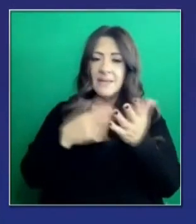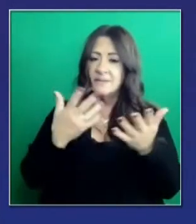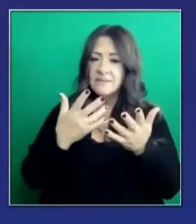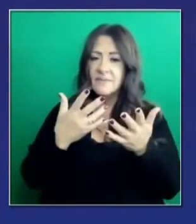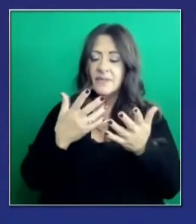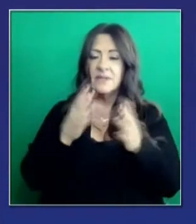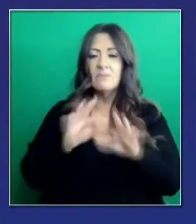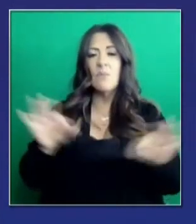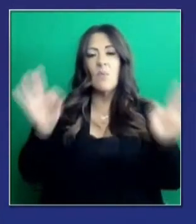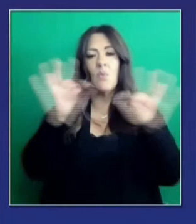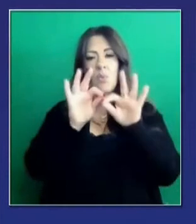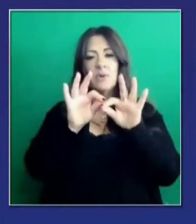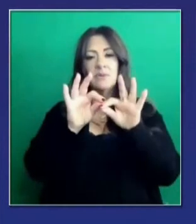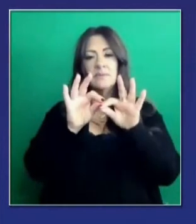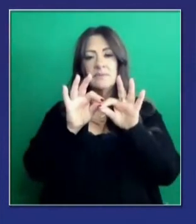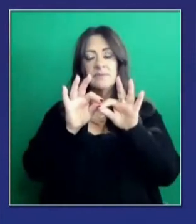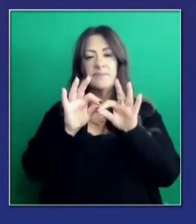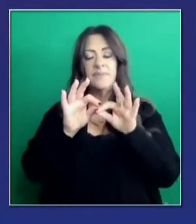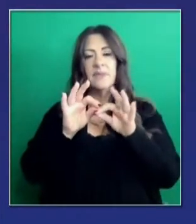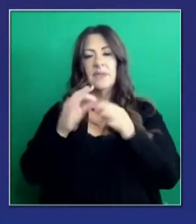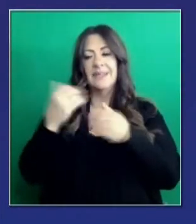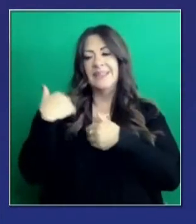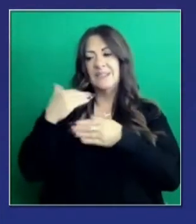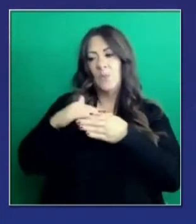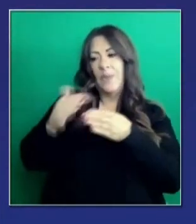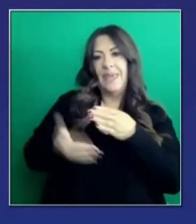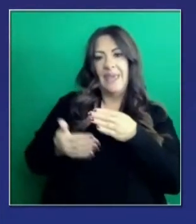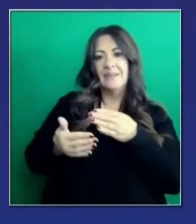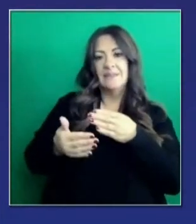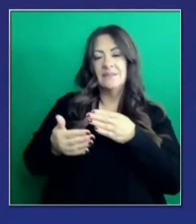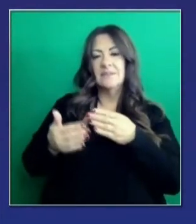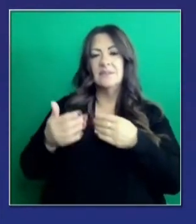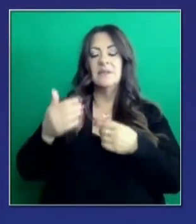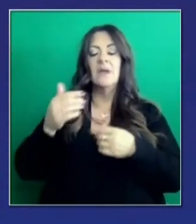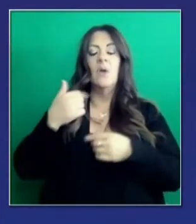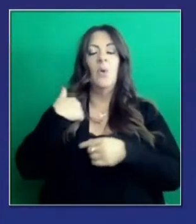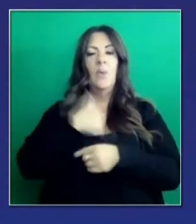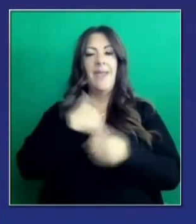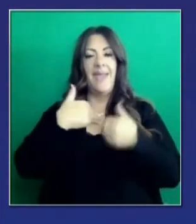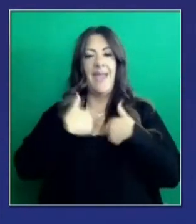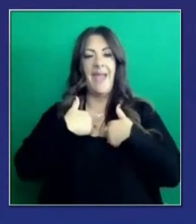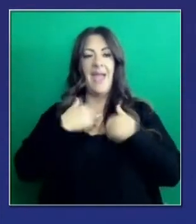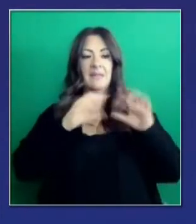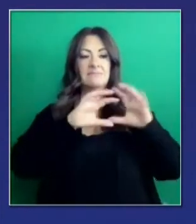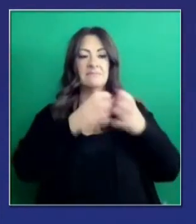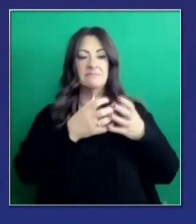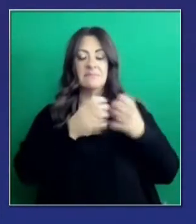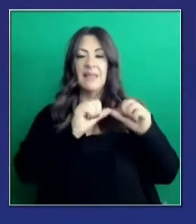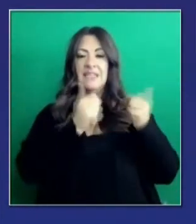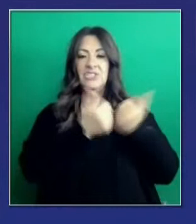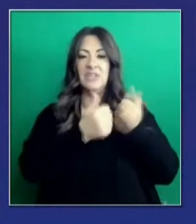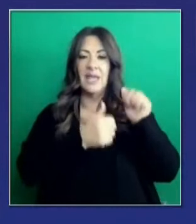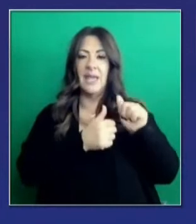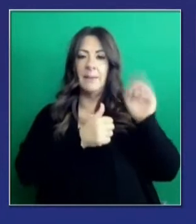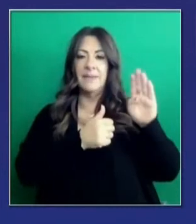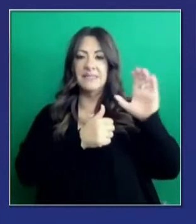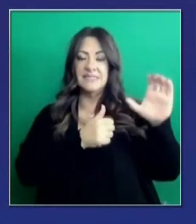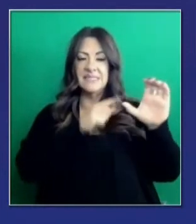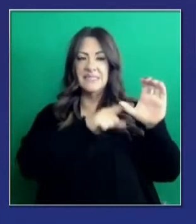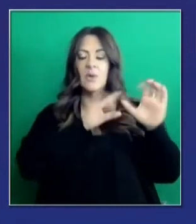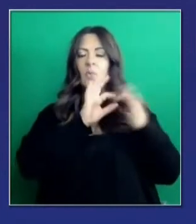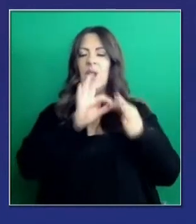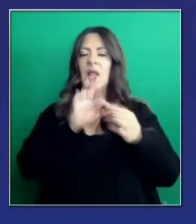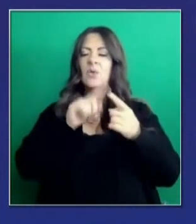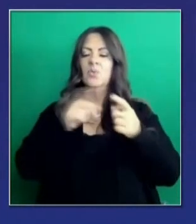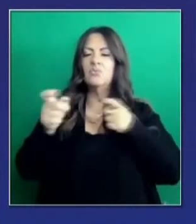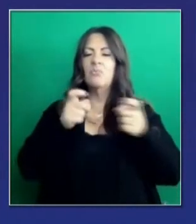over last weekend, we were out there with the alcohol beverage control doing education, not just enforcement,